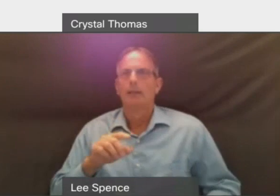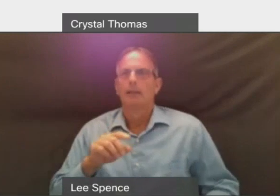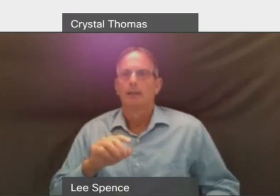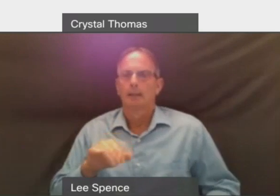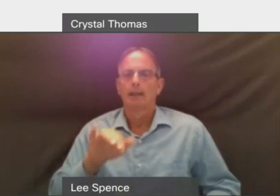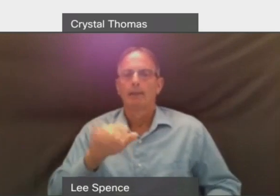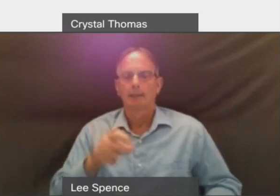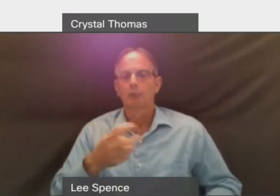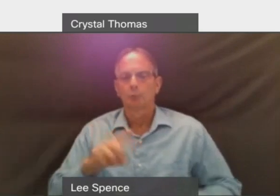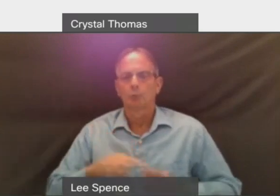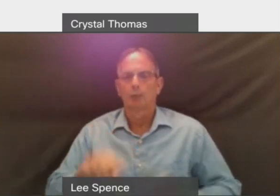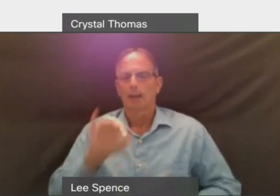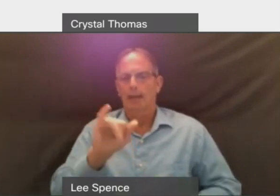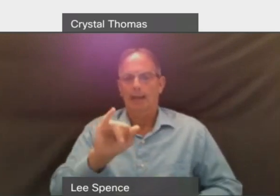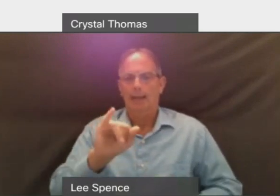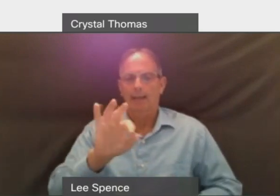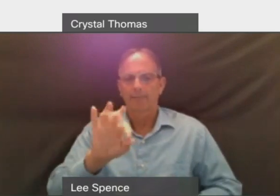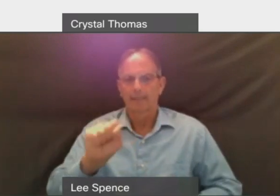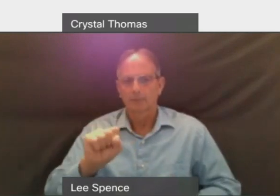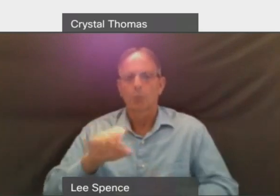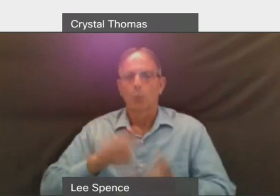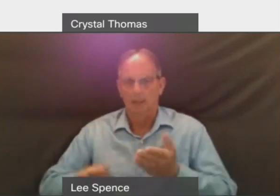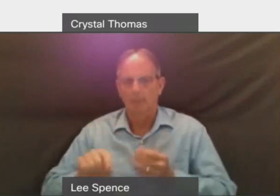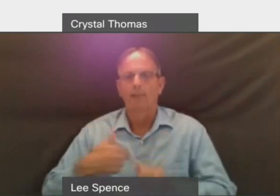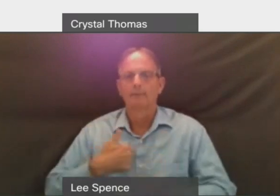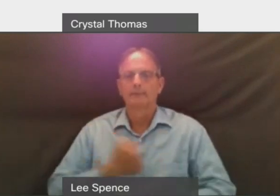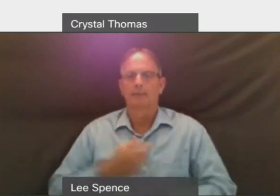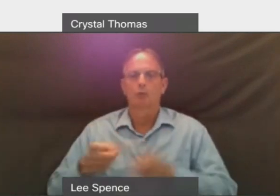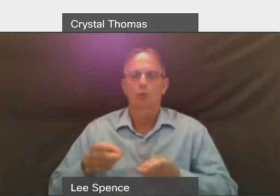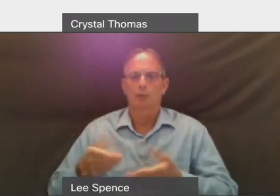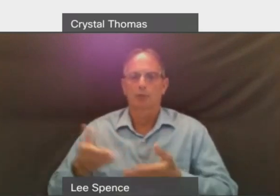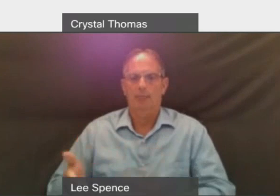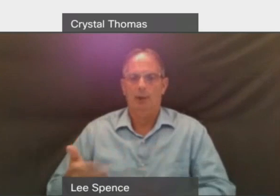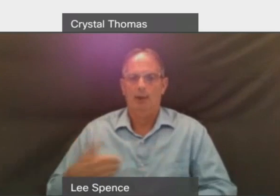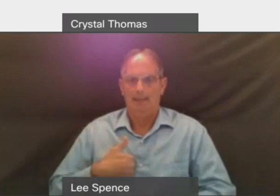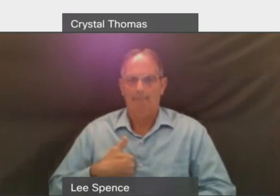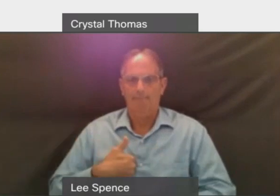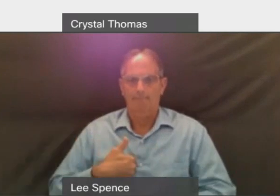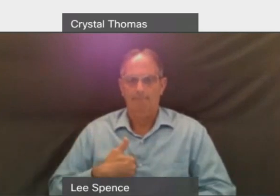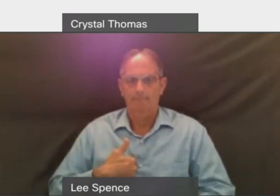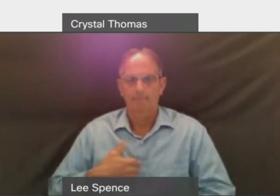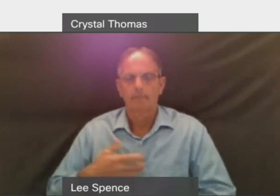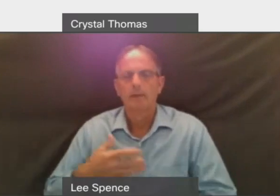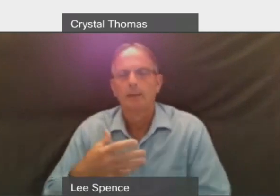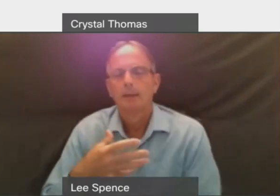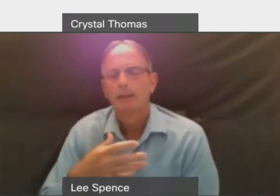could access self-direction there. And the